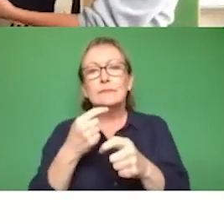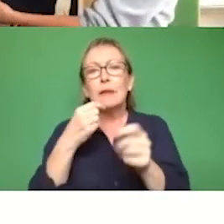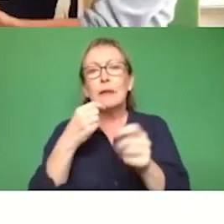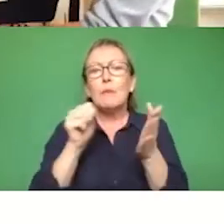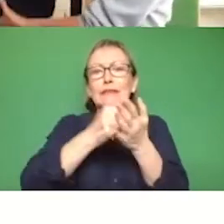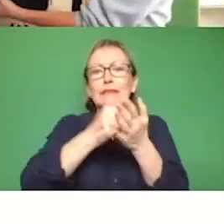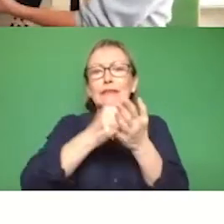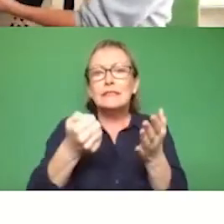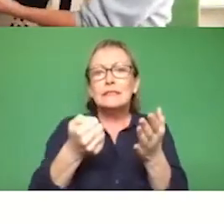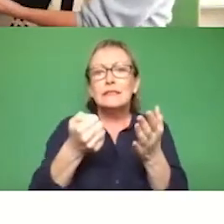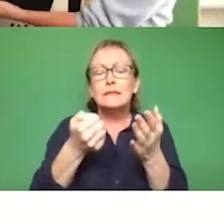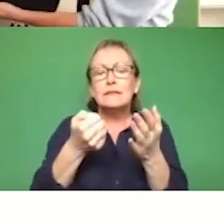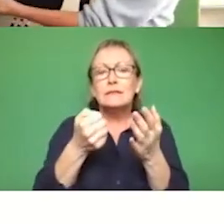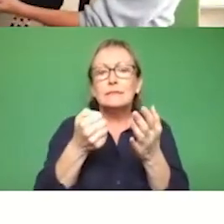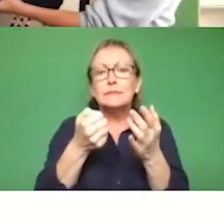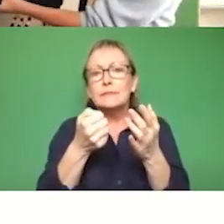simple calico